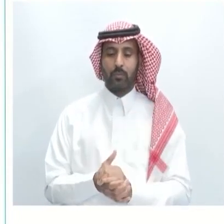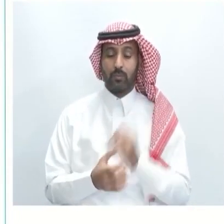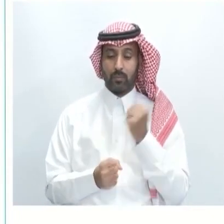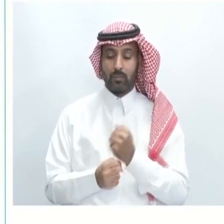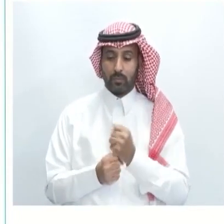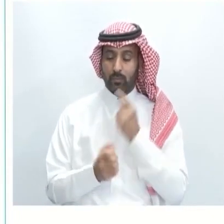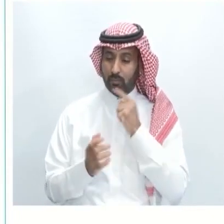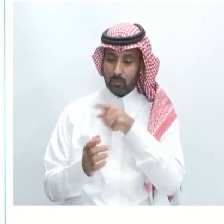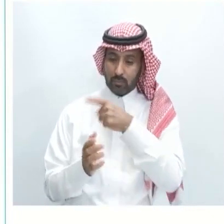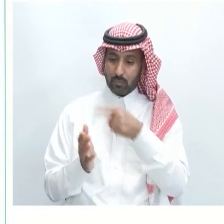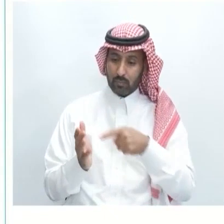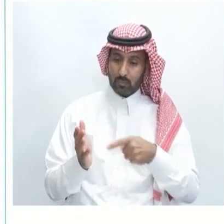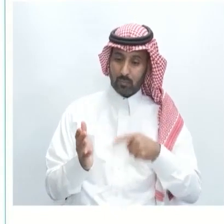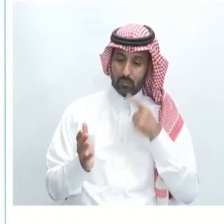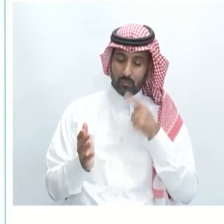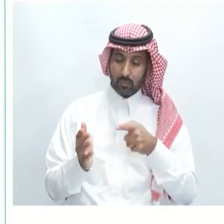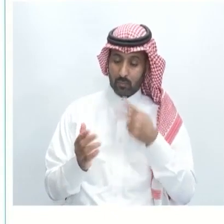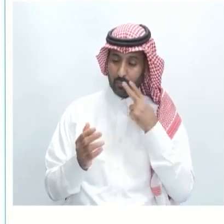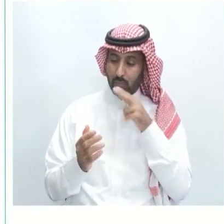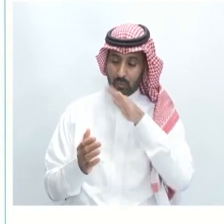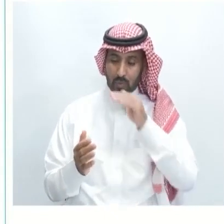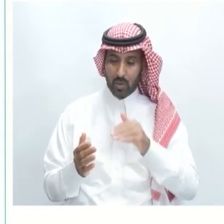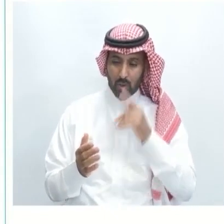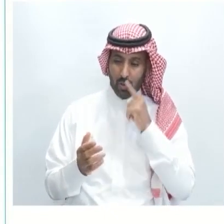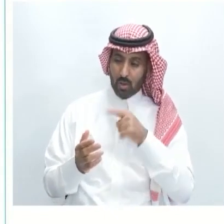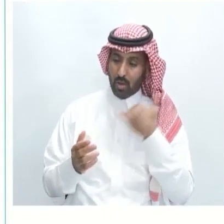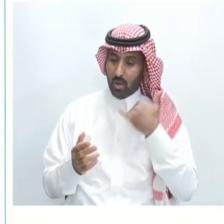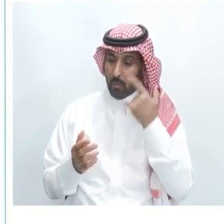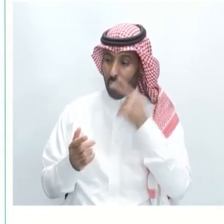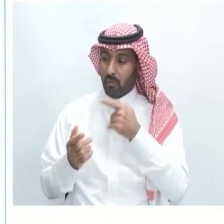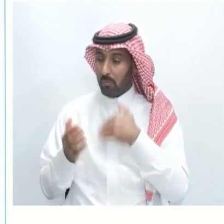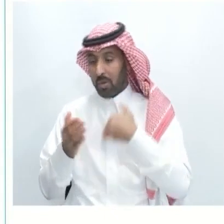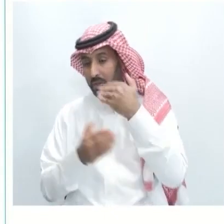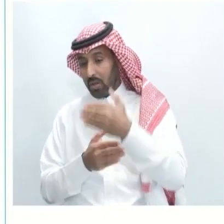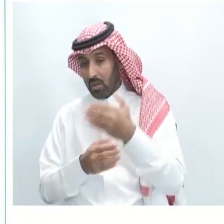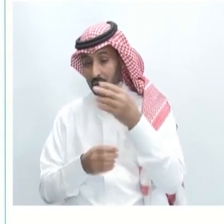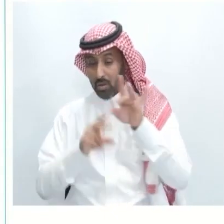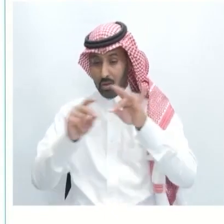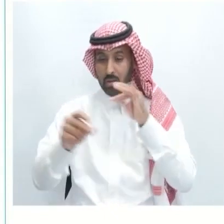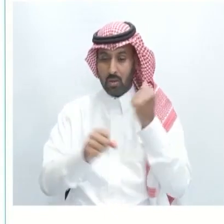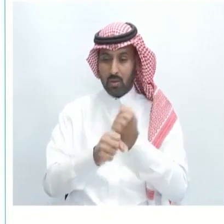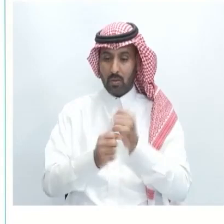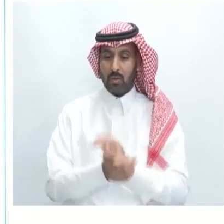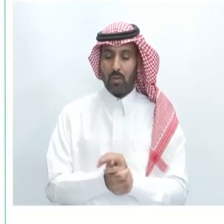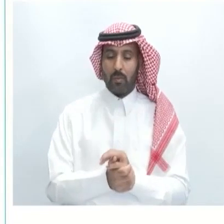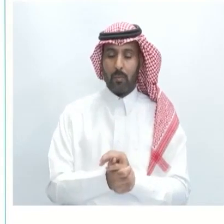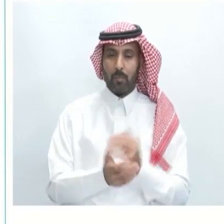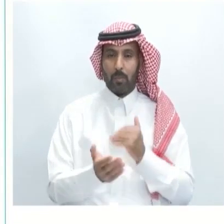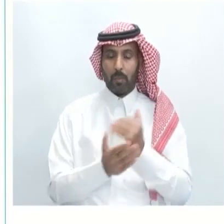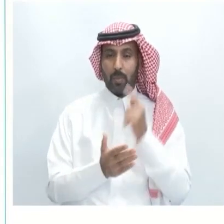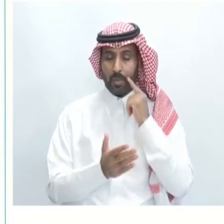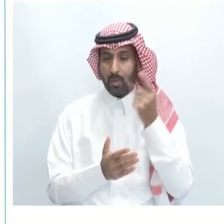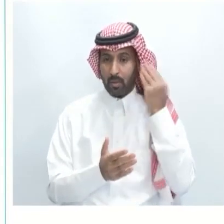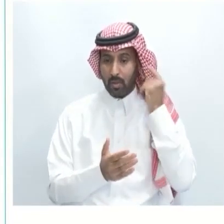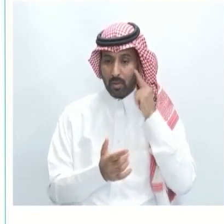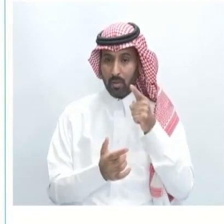job survey is of particular interest to young people who are just now considering their possible future career paths. It is a